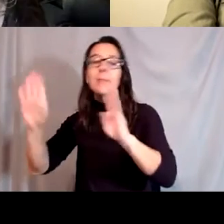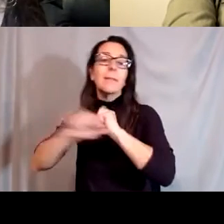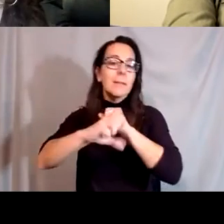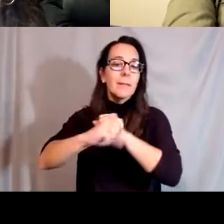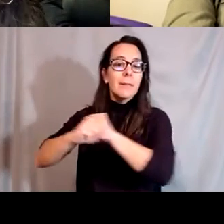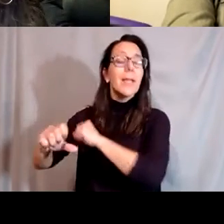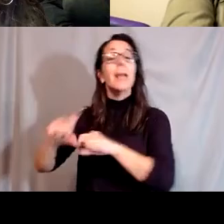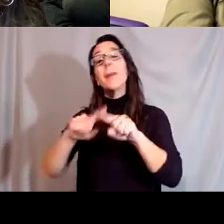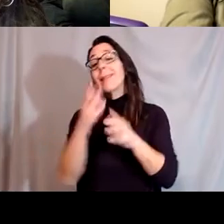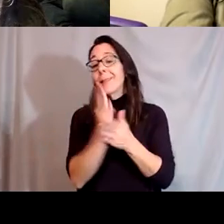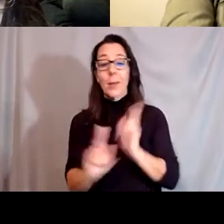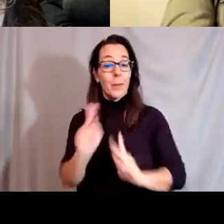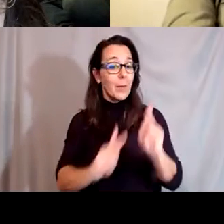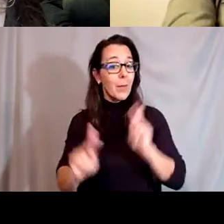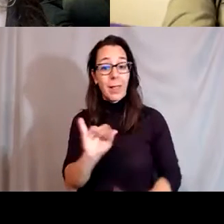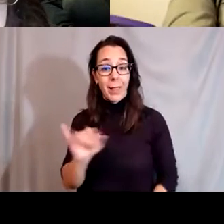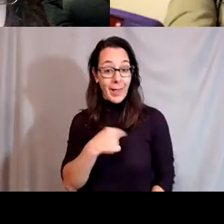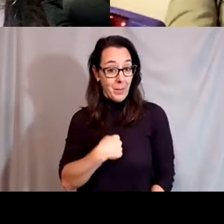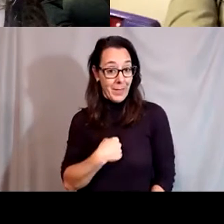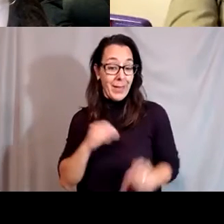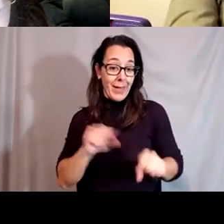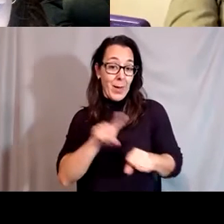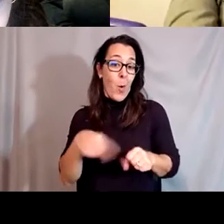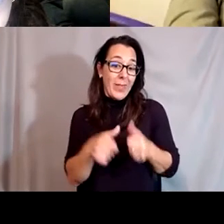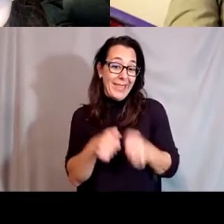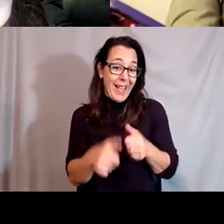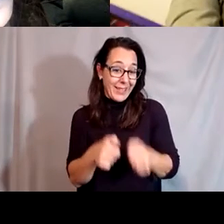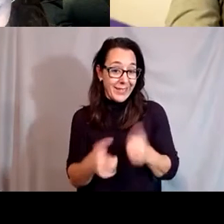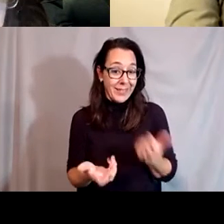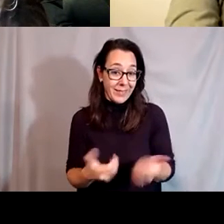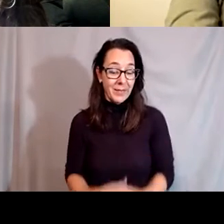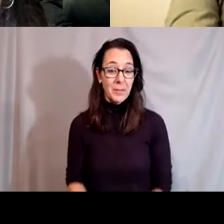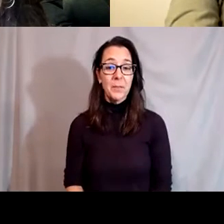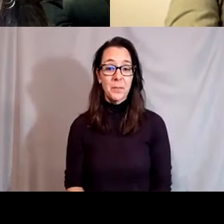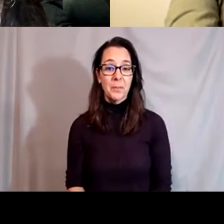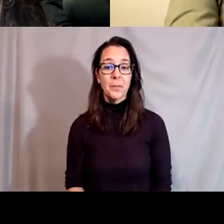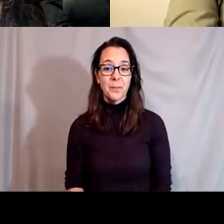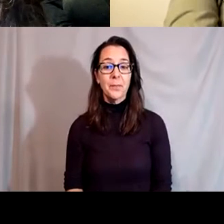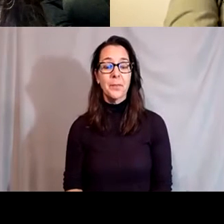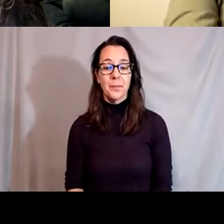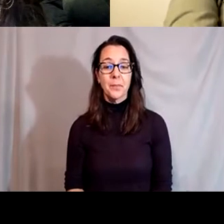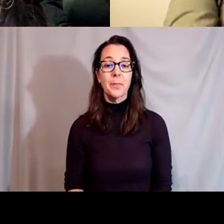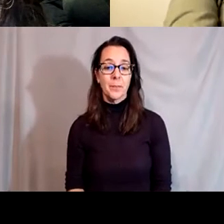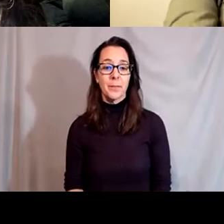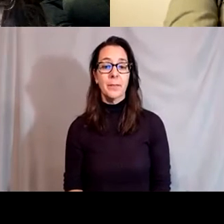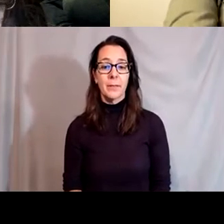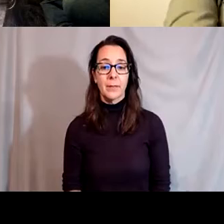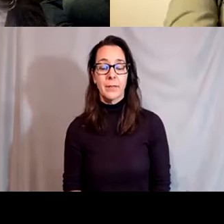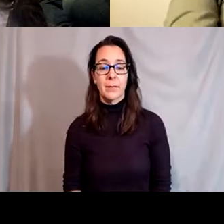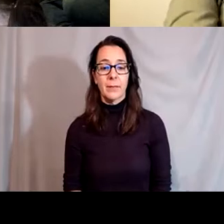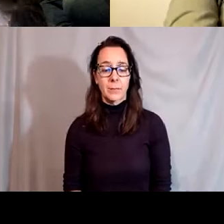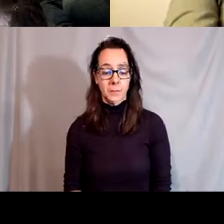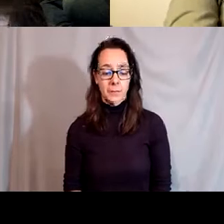But some people like me can only do texting. And that is a really good way to be an activist